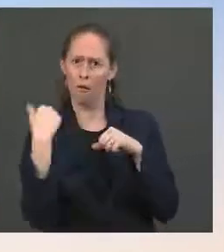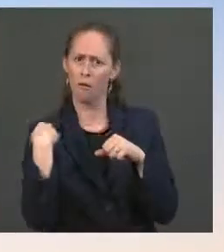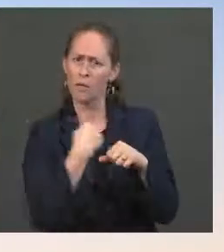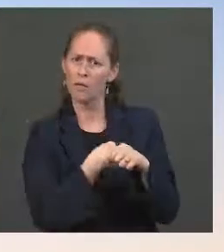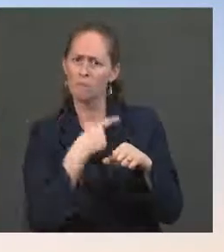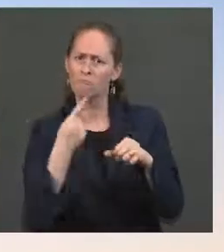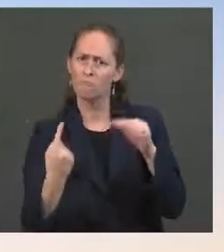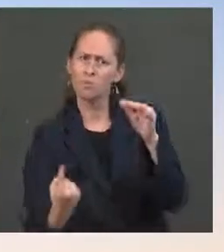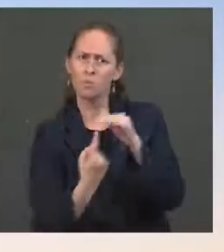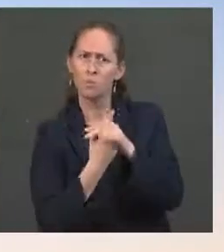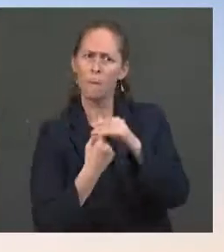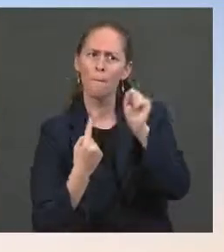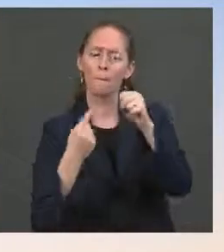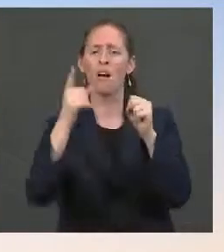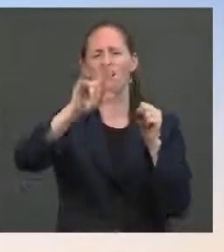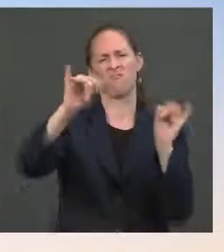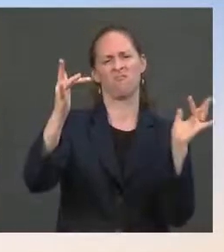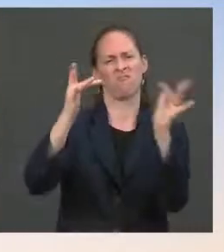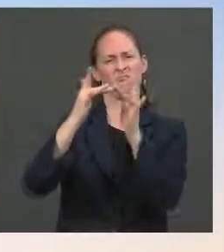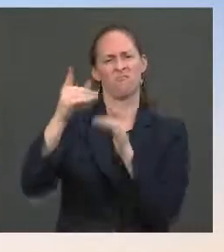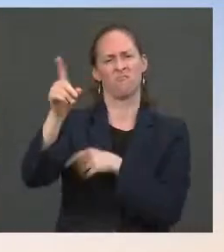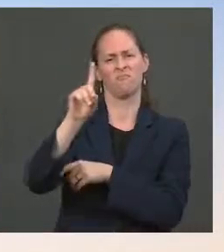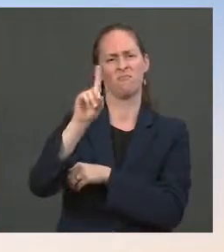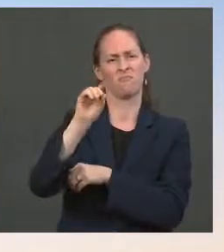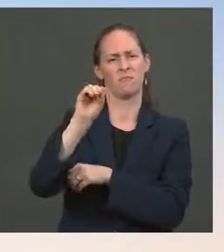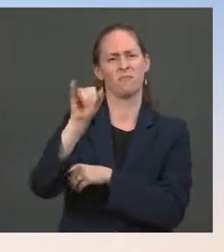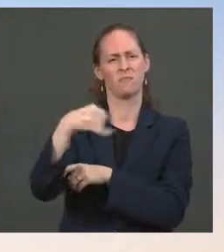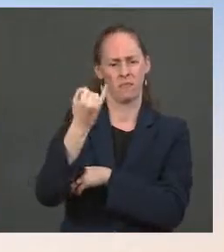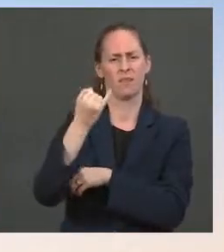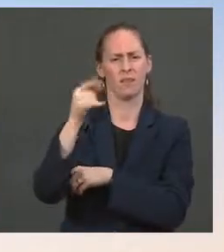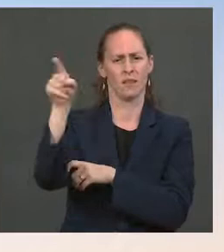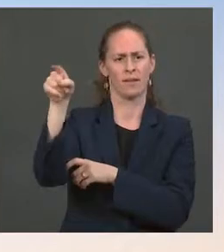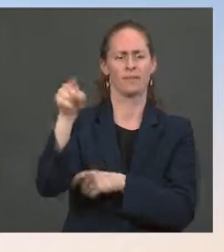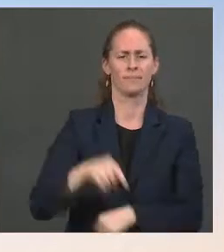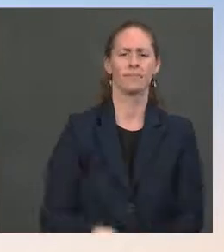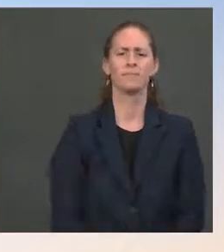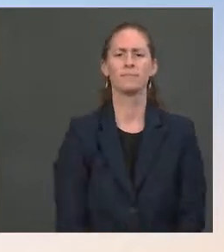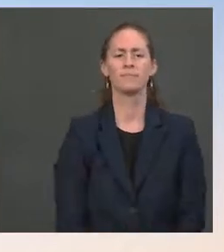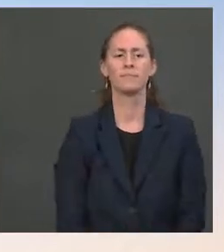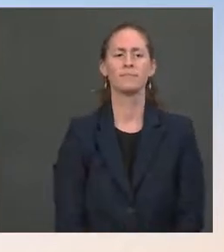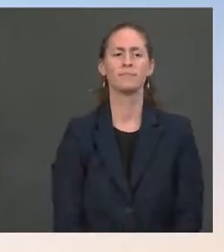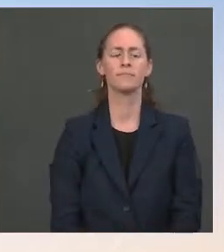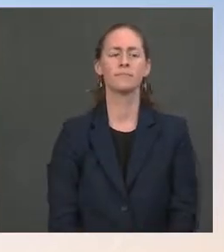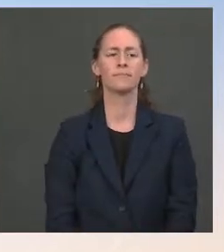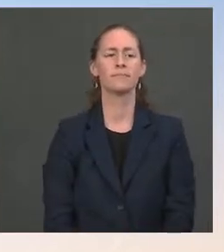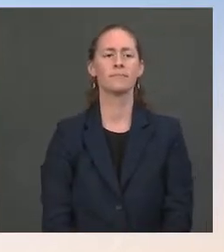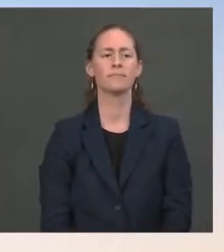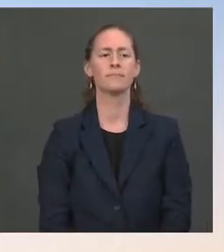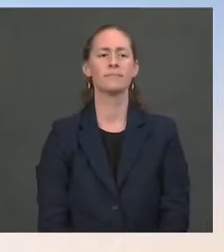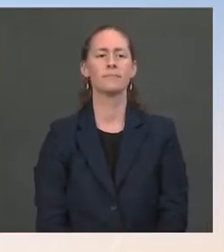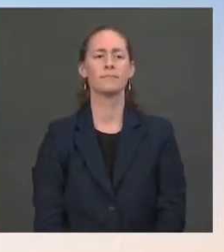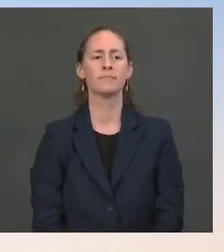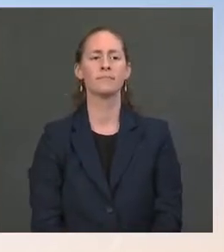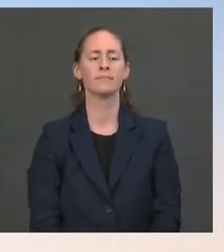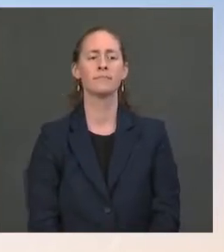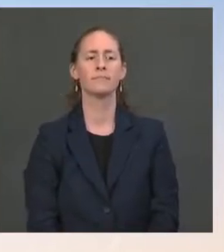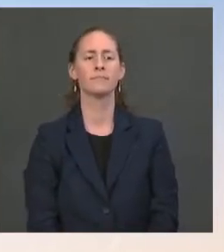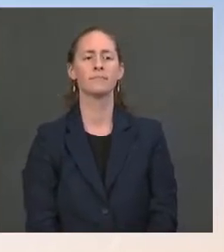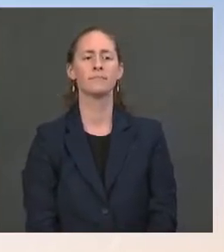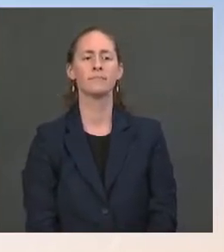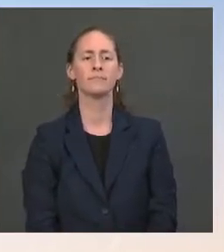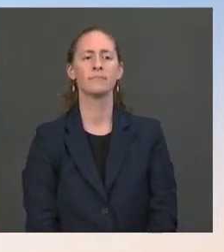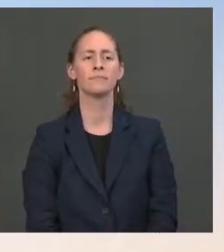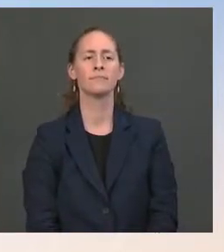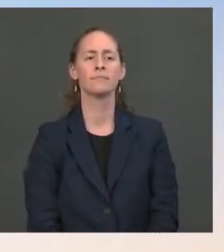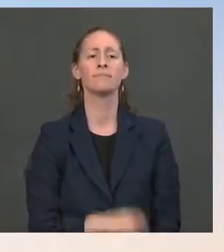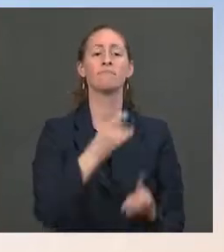of Justice, as you noted in the beginning, but I also wanted to note where we have broken with some recent past precedent and how we've approached, just